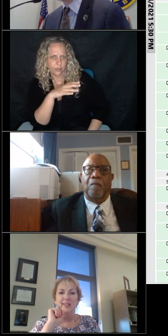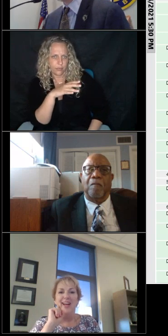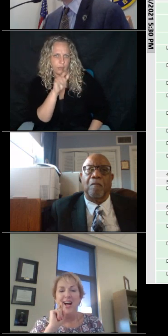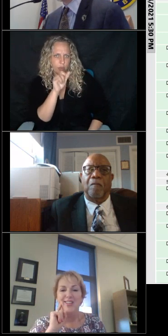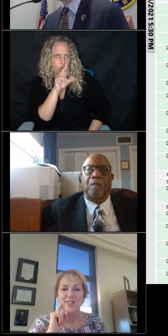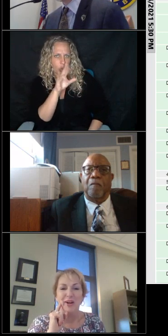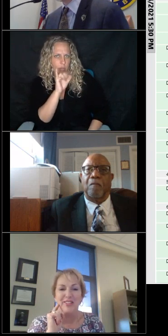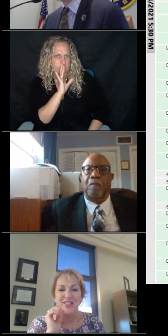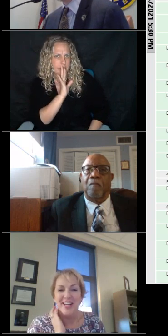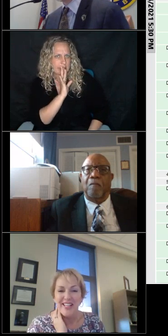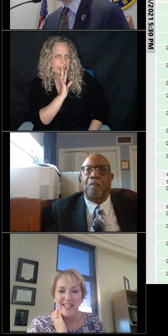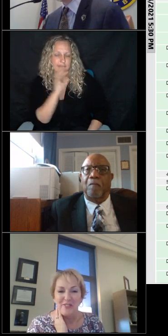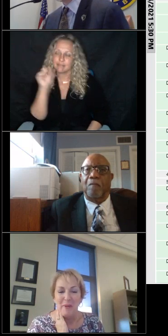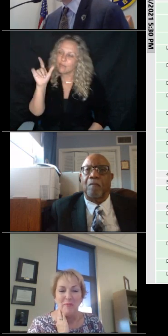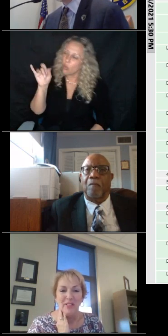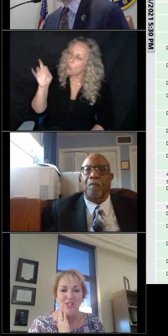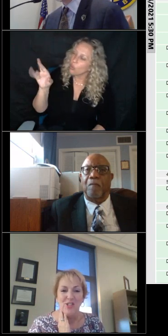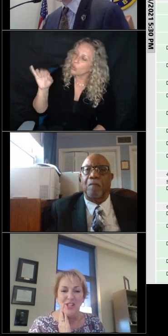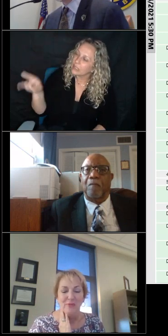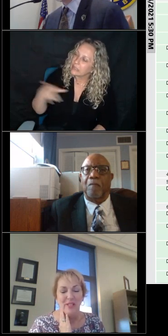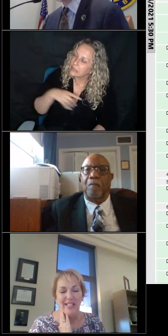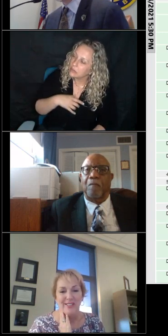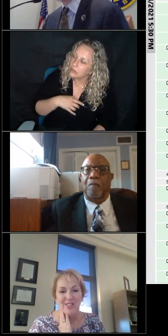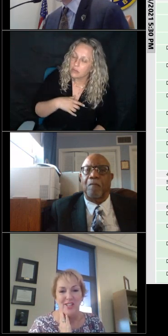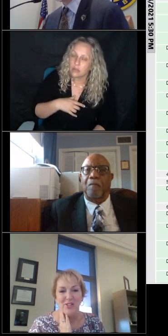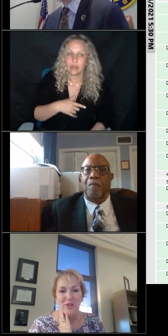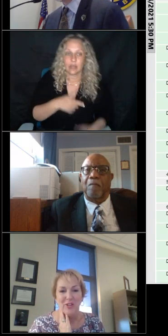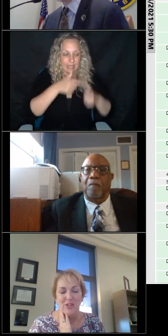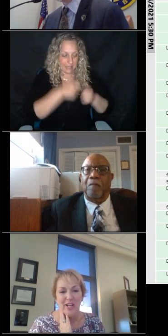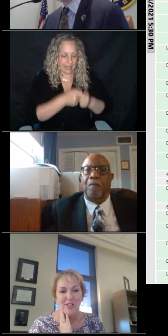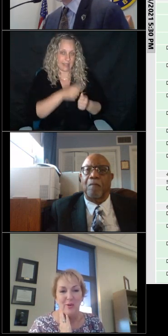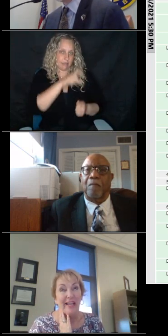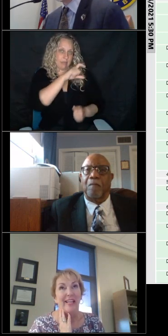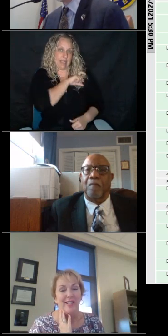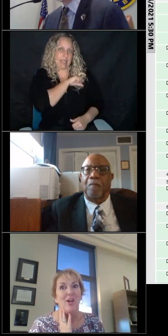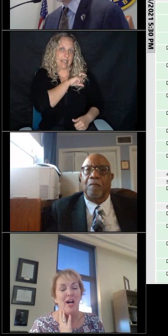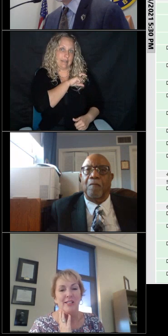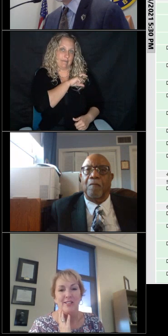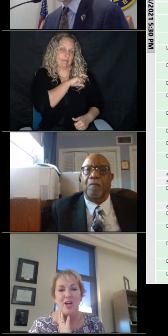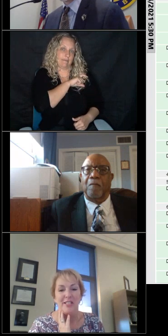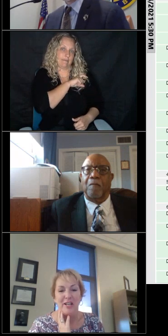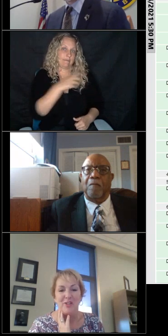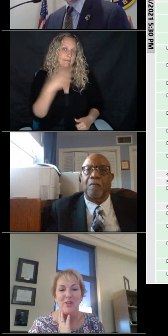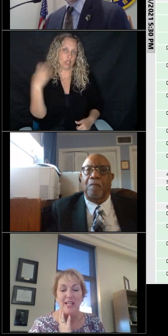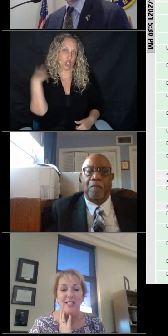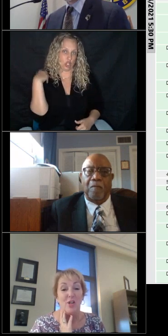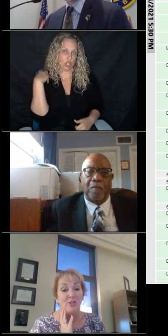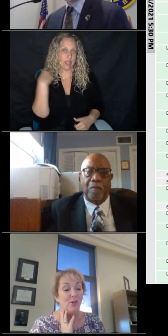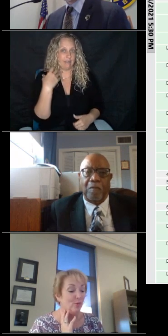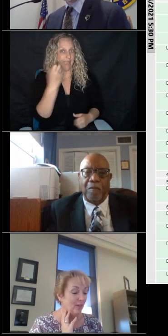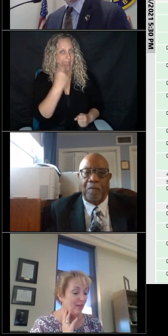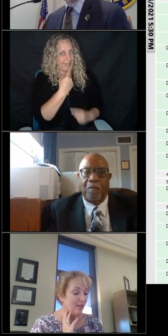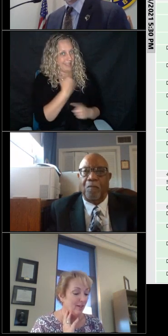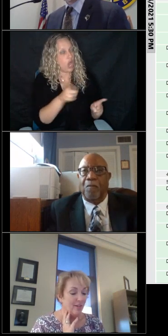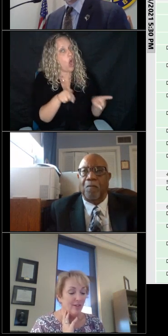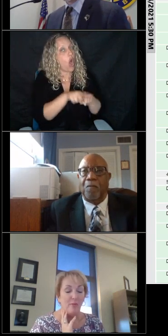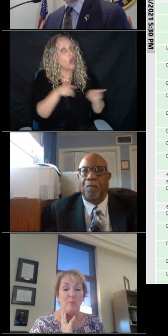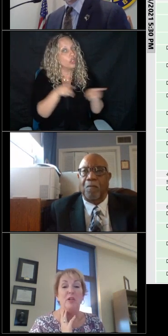Lori? So I just got a text from our police chief, and we did discuss it earlier today, so I cannot not tell you that it's